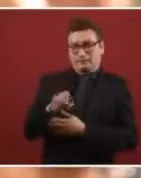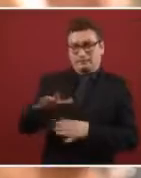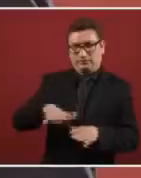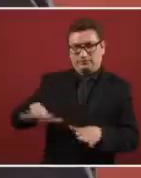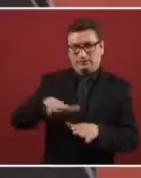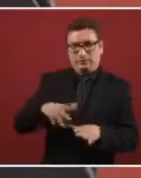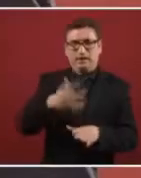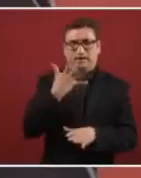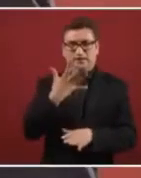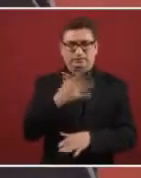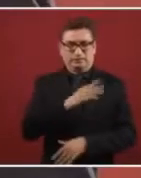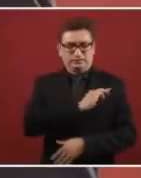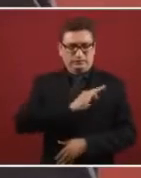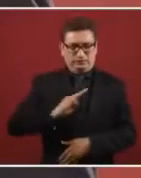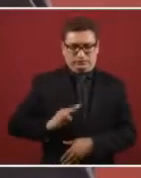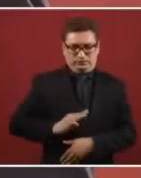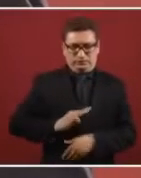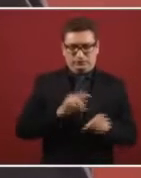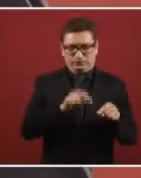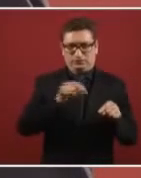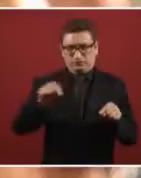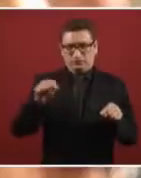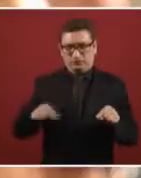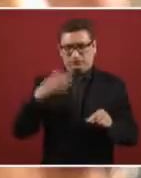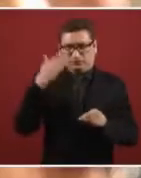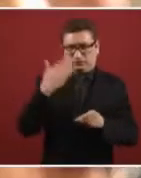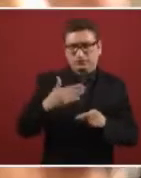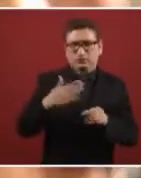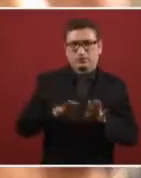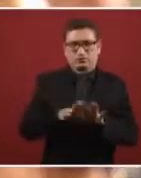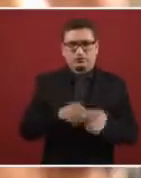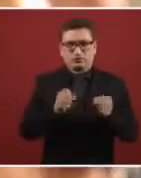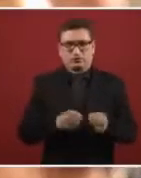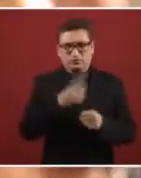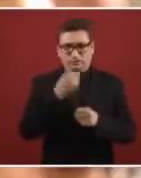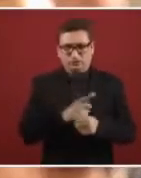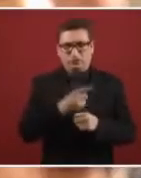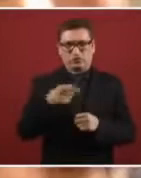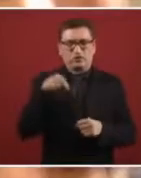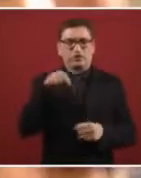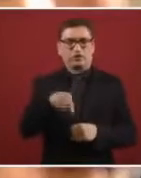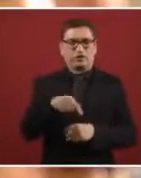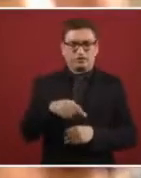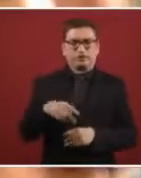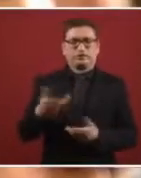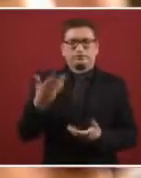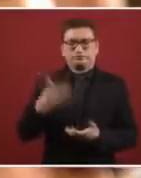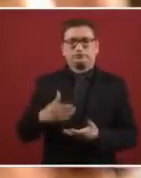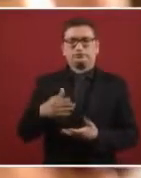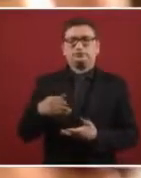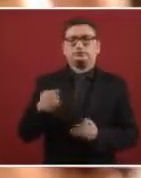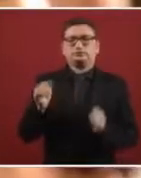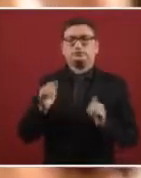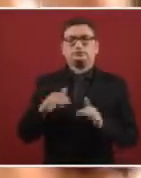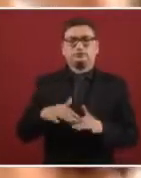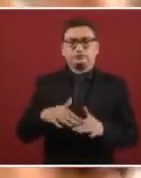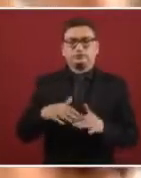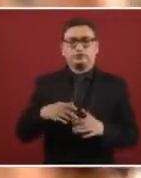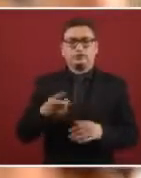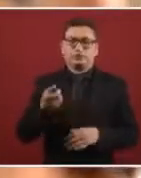Empalme forms part of these 5 municipalities where the strategic security has